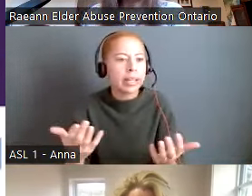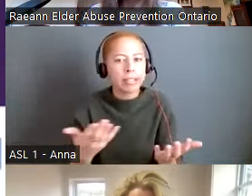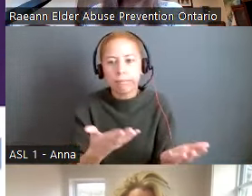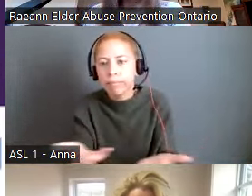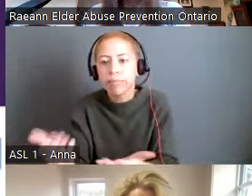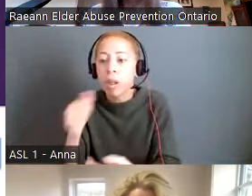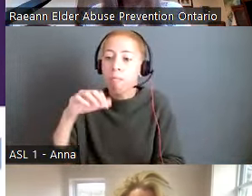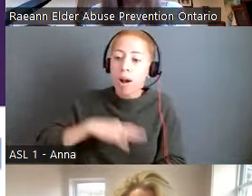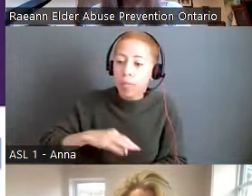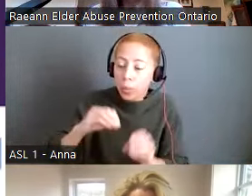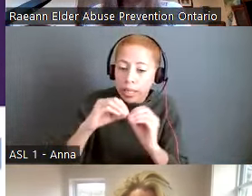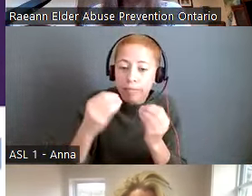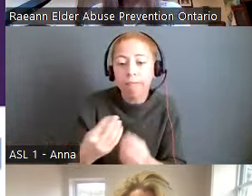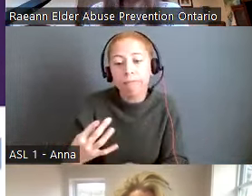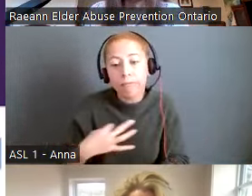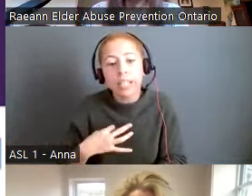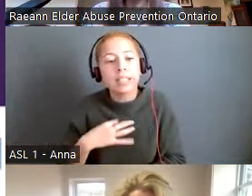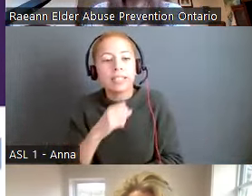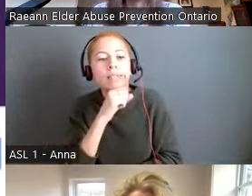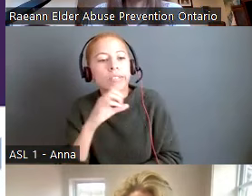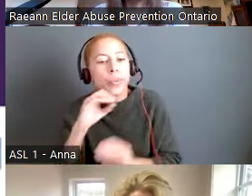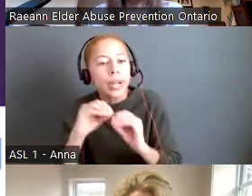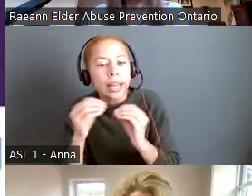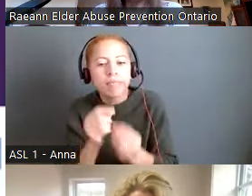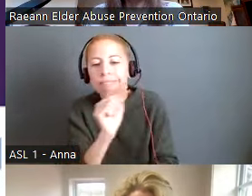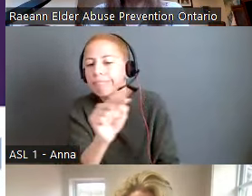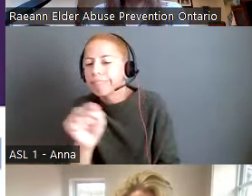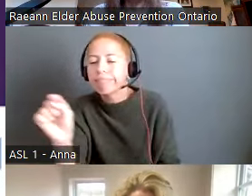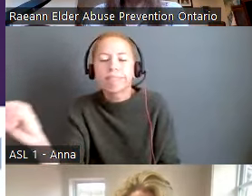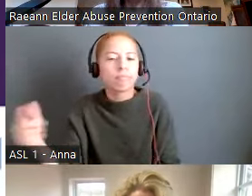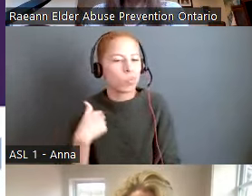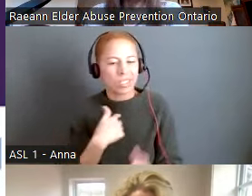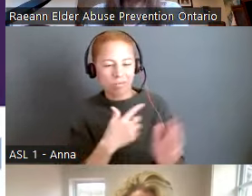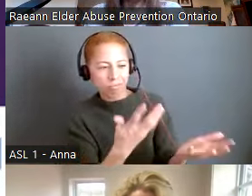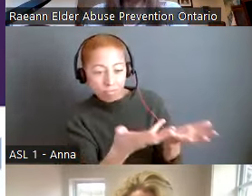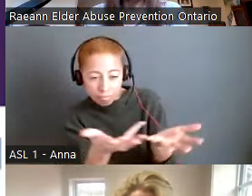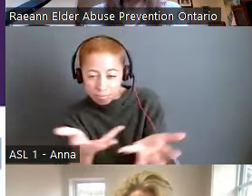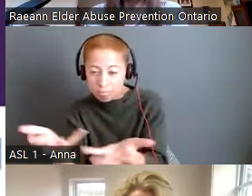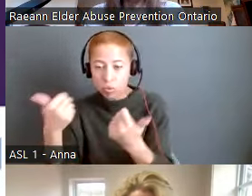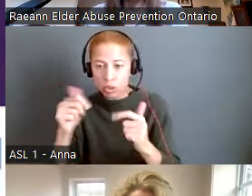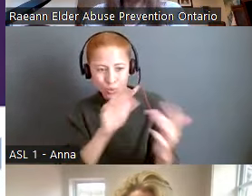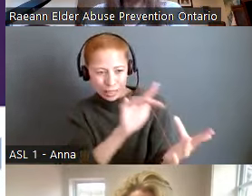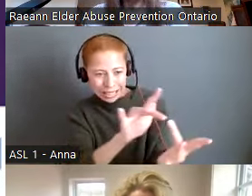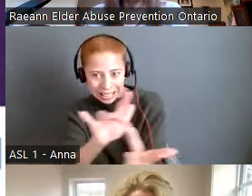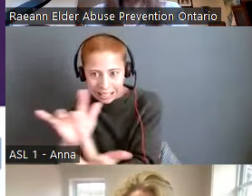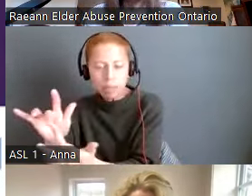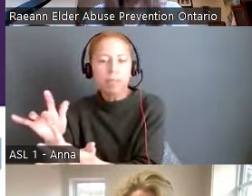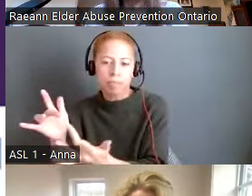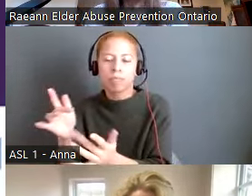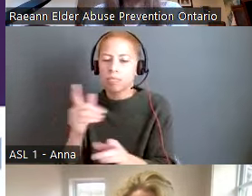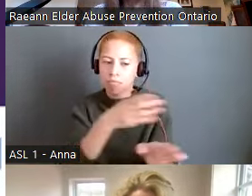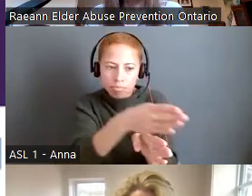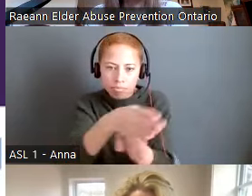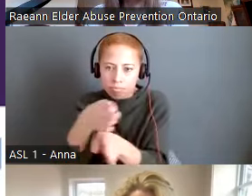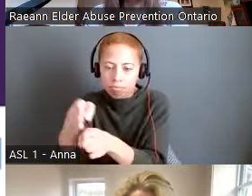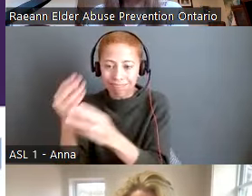senior organizations. You name it, we're kind of out there trying to reach out to all different sectors to inform them about how they